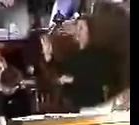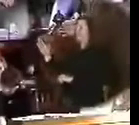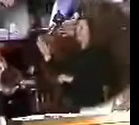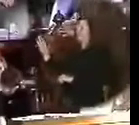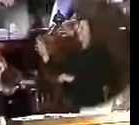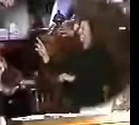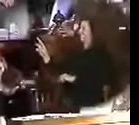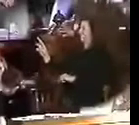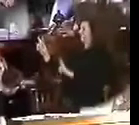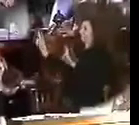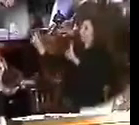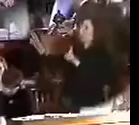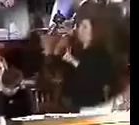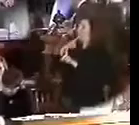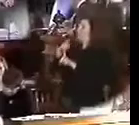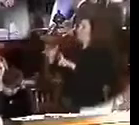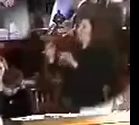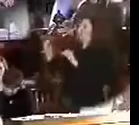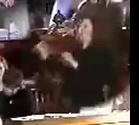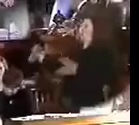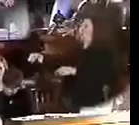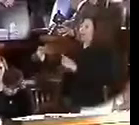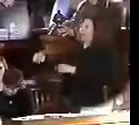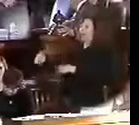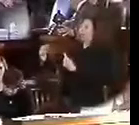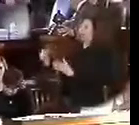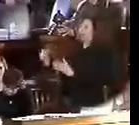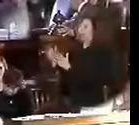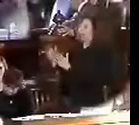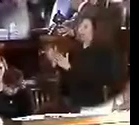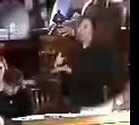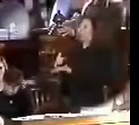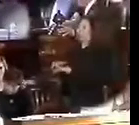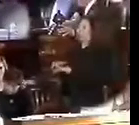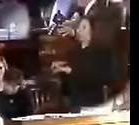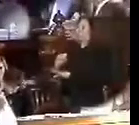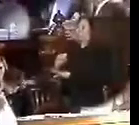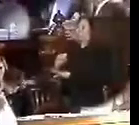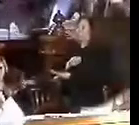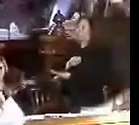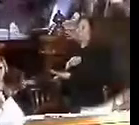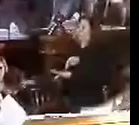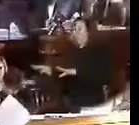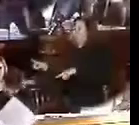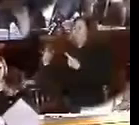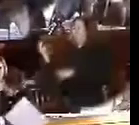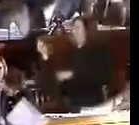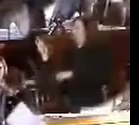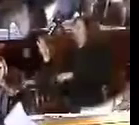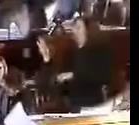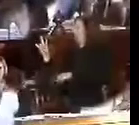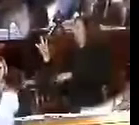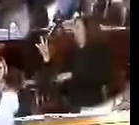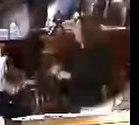1956, saying there hasn't been a controversial bill discussed on the Senate floor since 1947. And I would argue